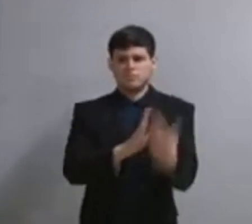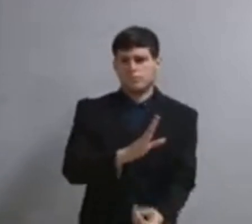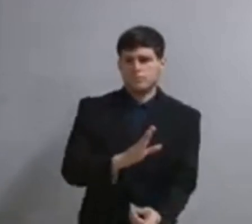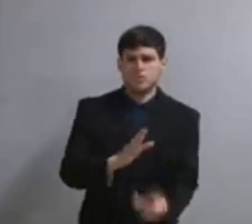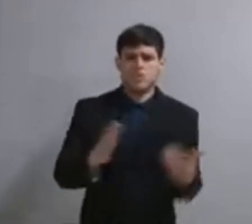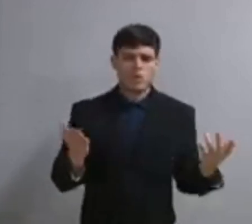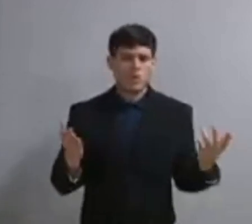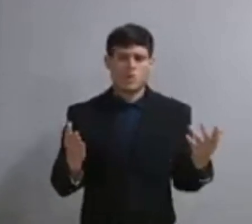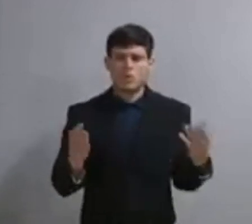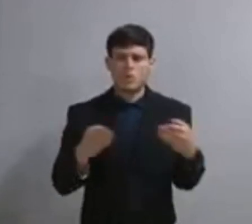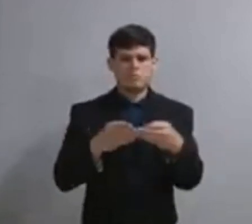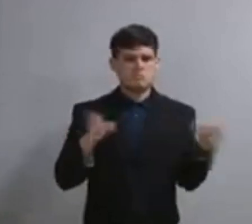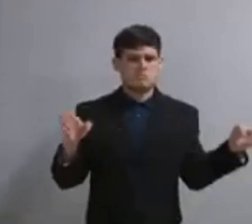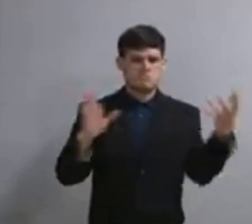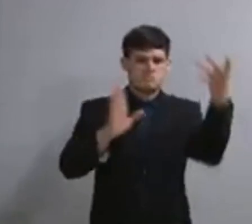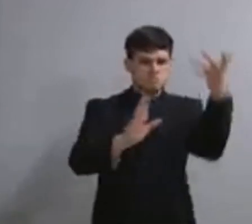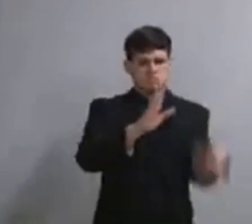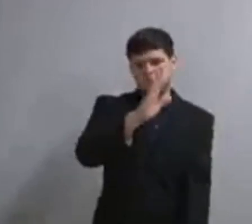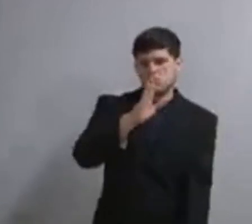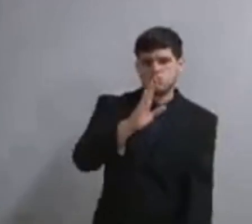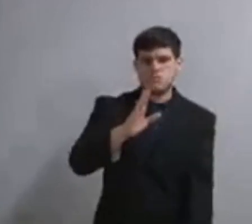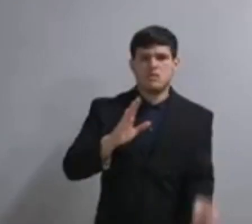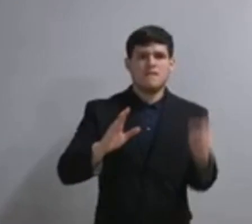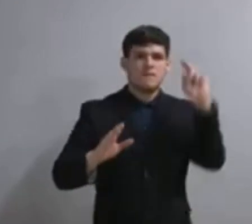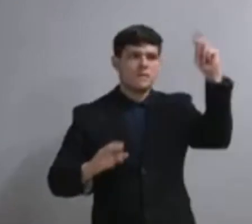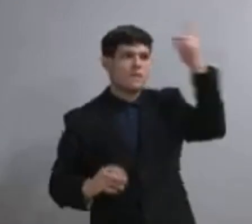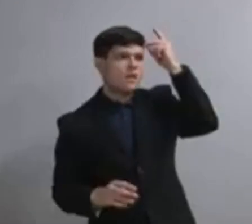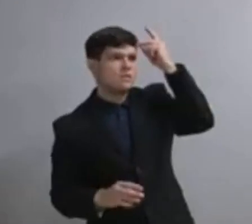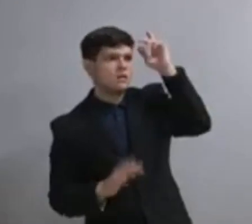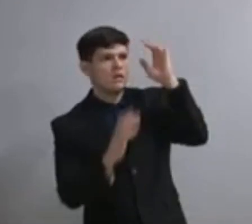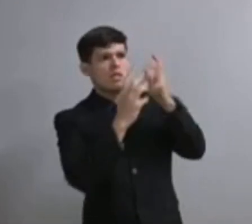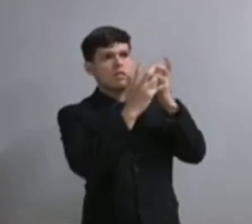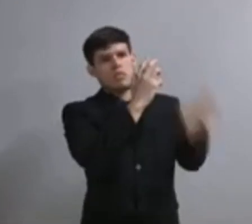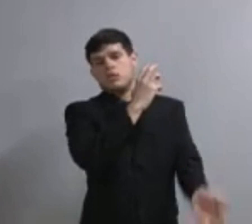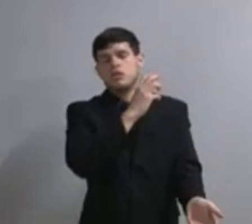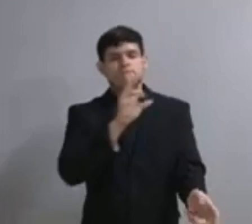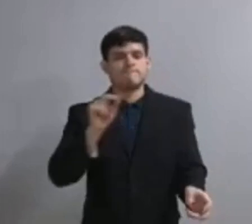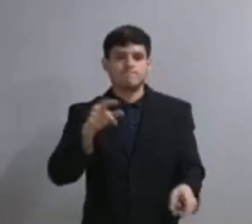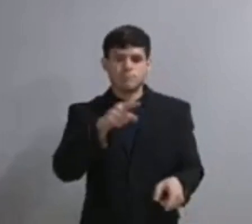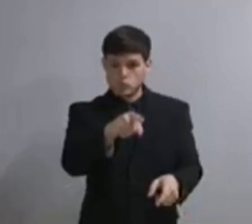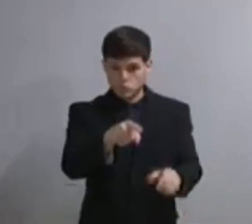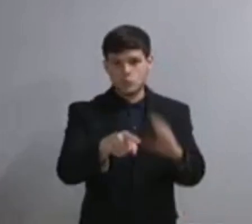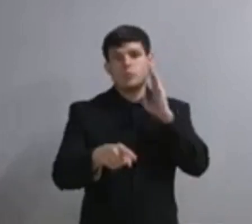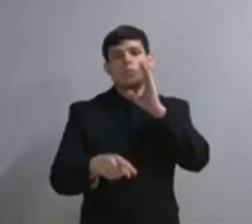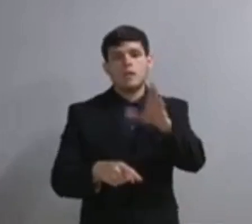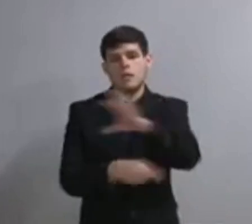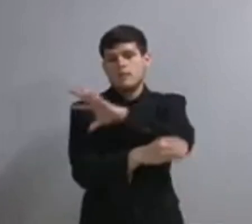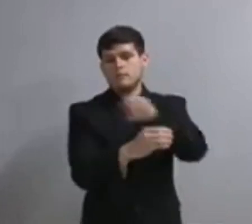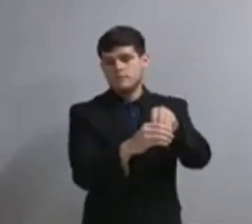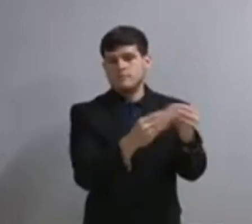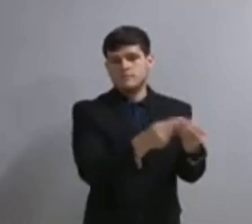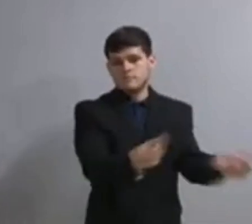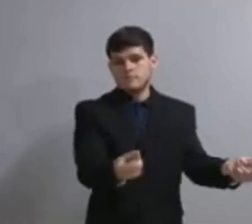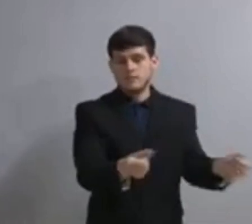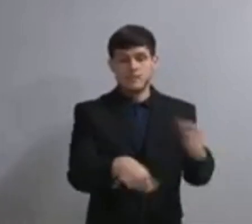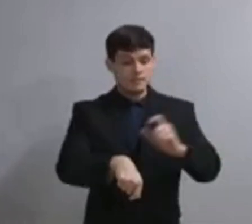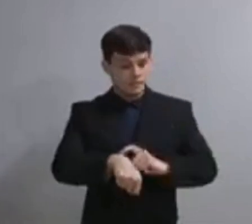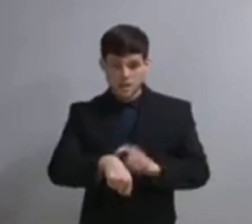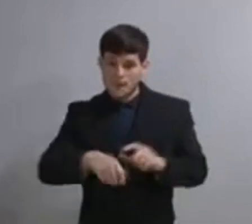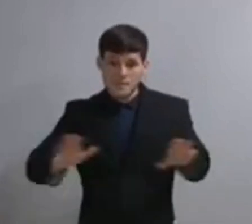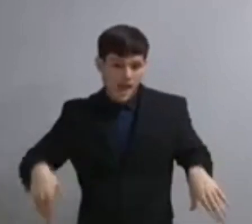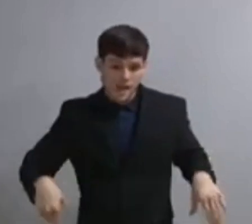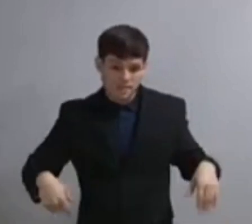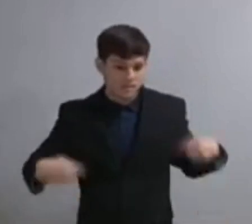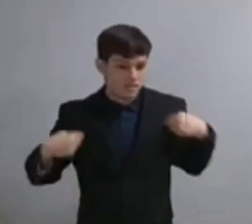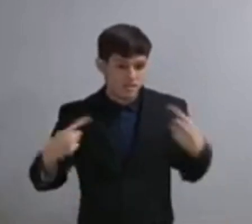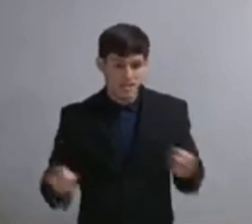the ever-widening fault lines of our body politic. You will. Time has not